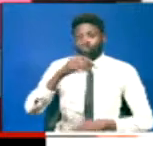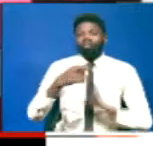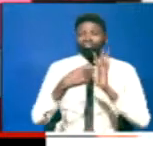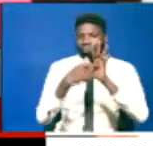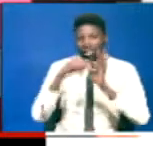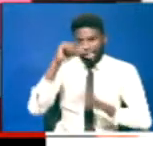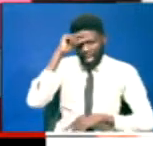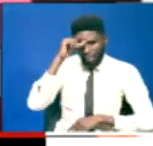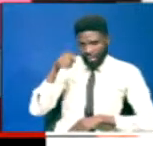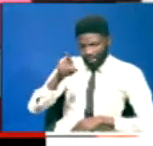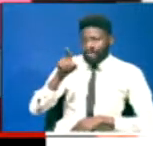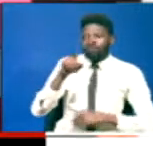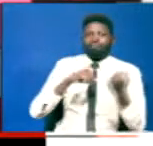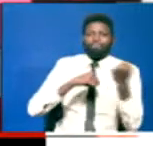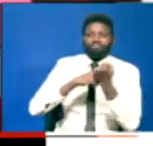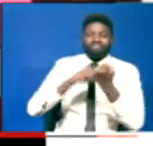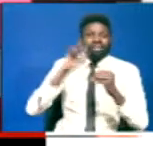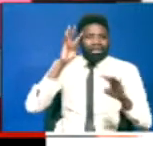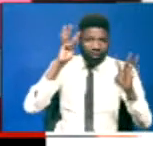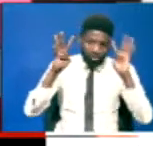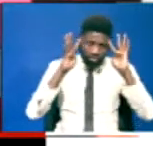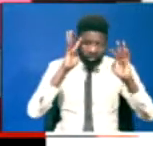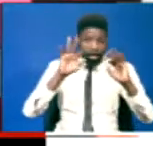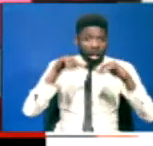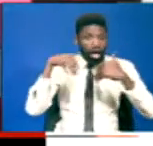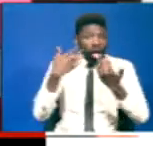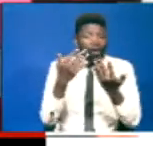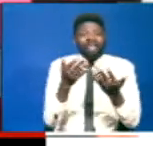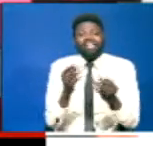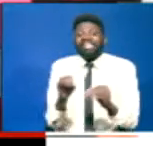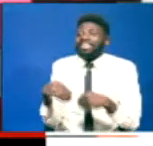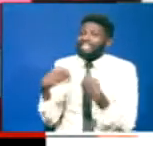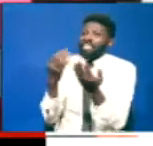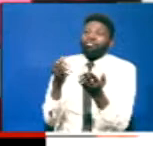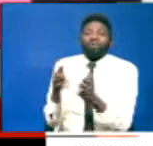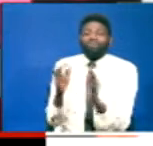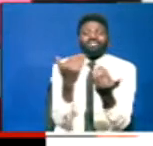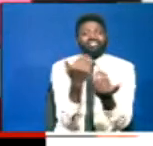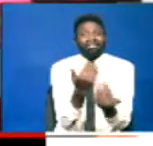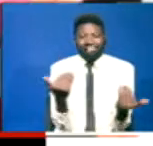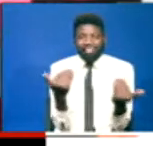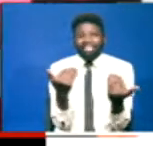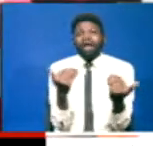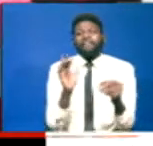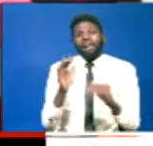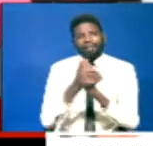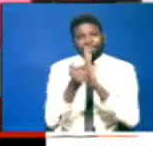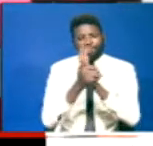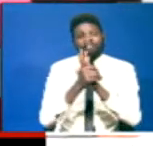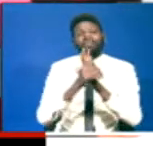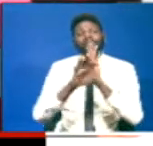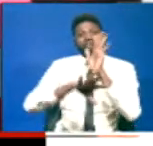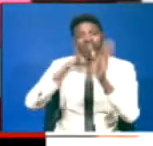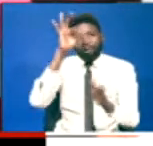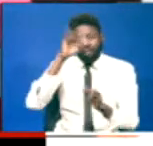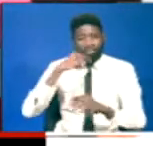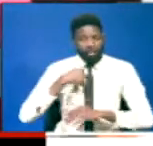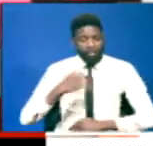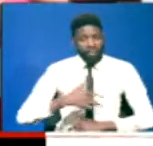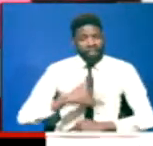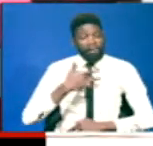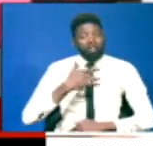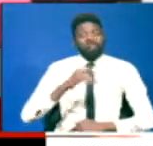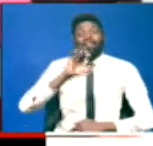giving opportunities for students to discover their skills. So for me, I feel like the competency-based curriculum is the